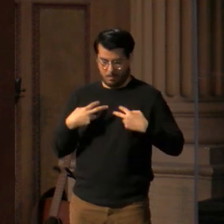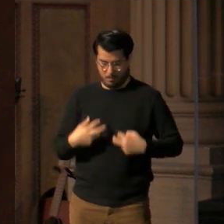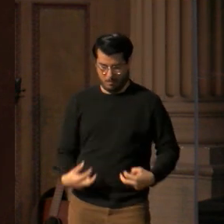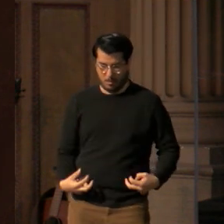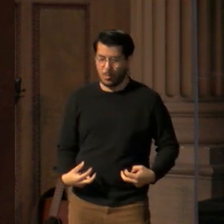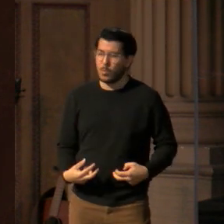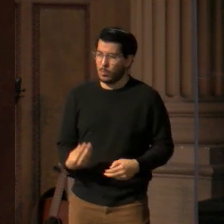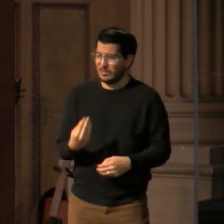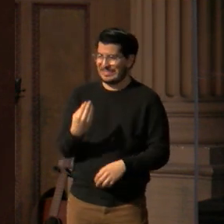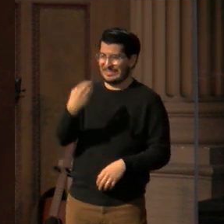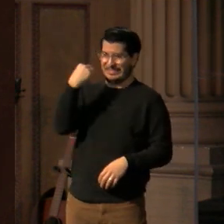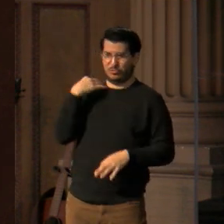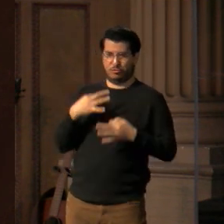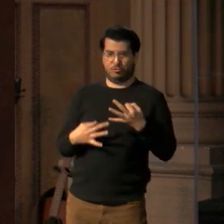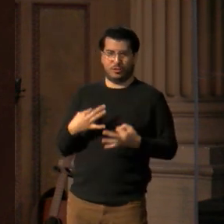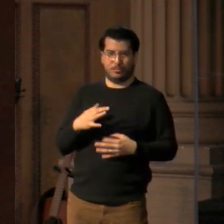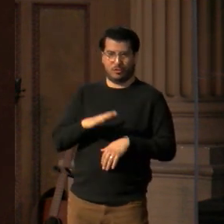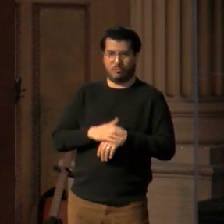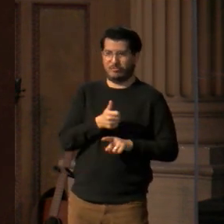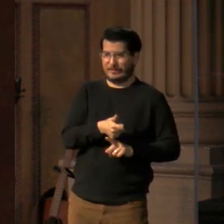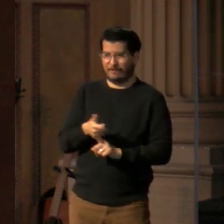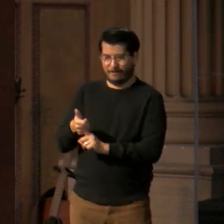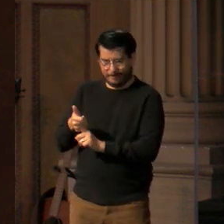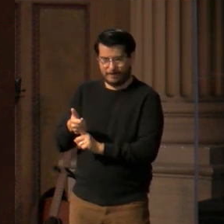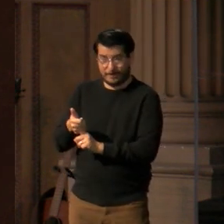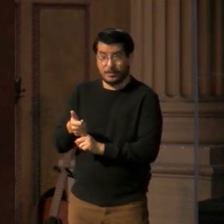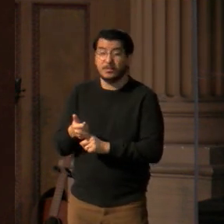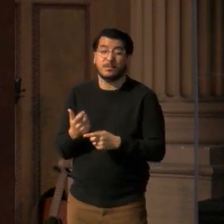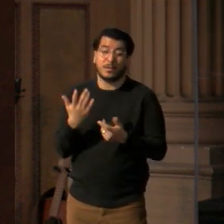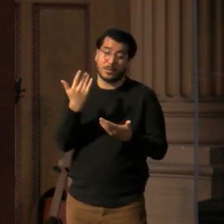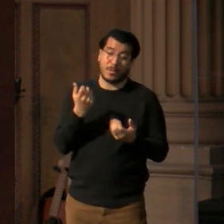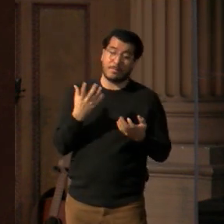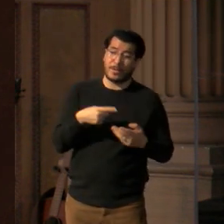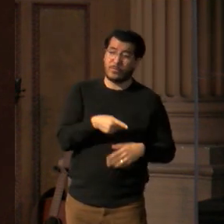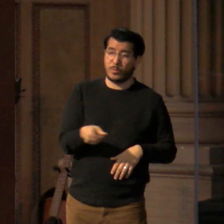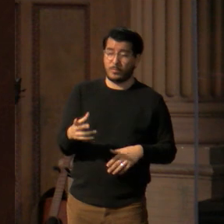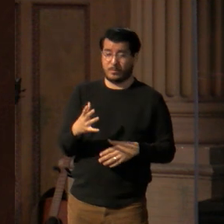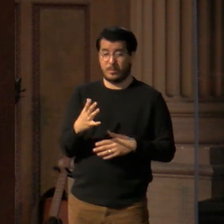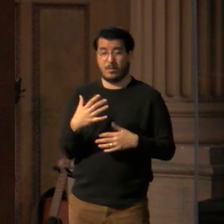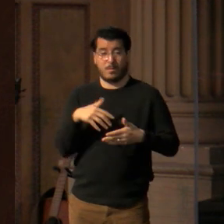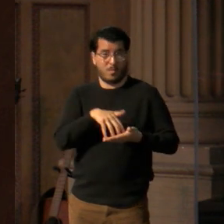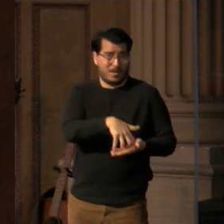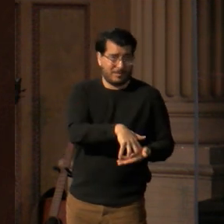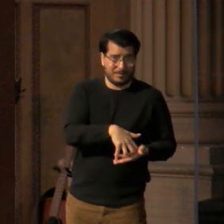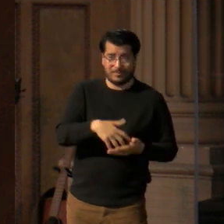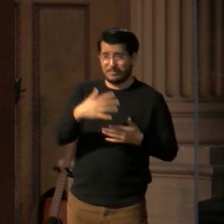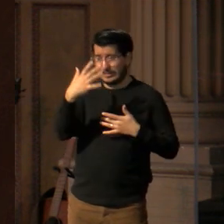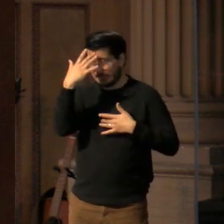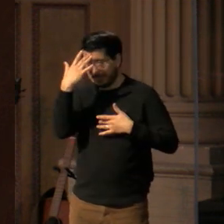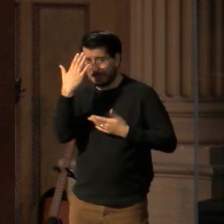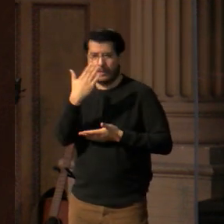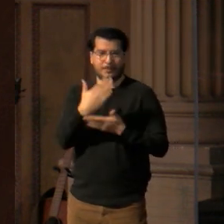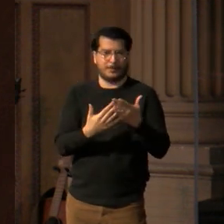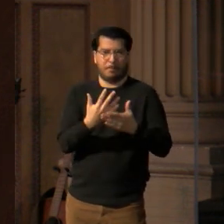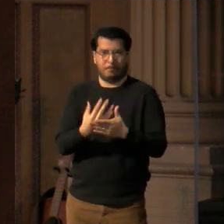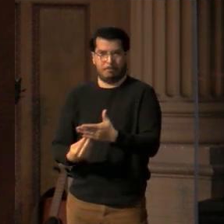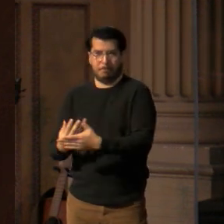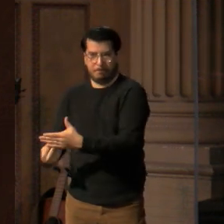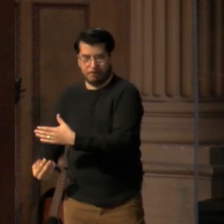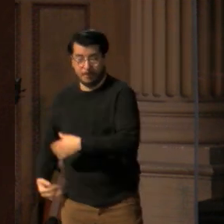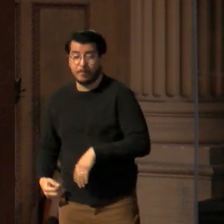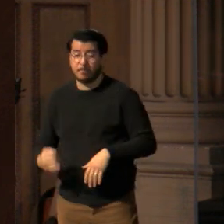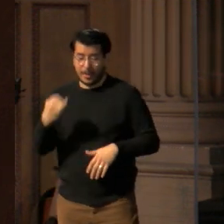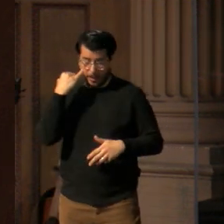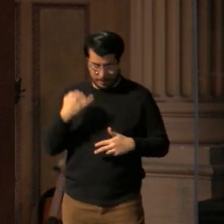judgment on himself. That is why many of you are weak and ill, and some have died. But if we judged